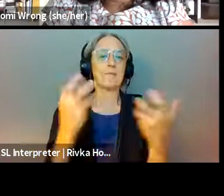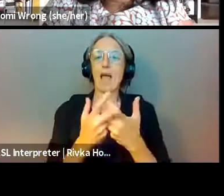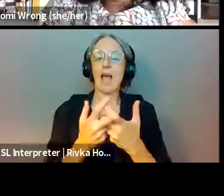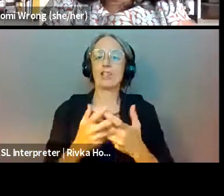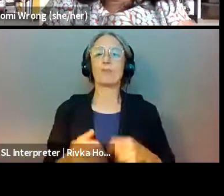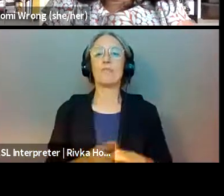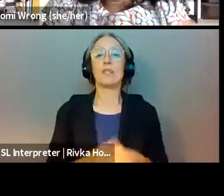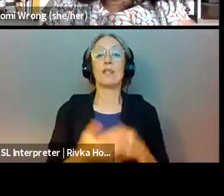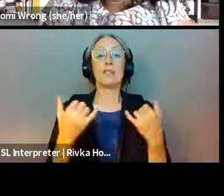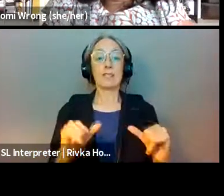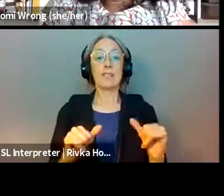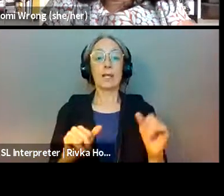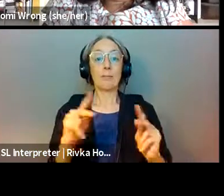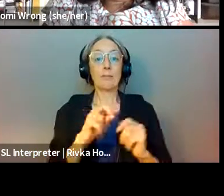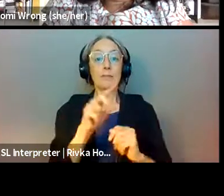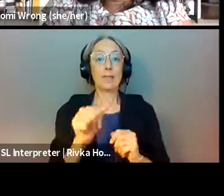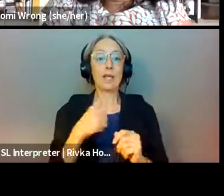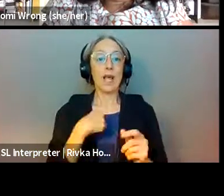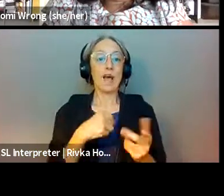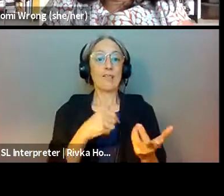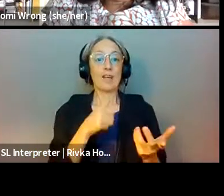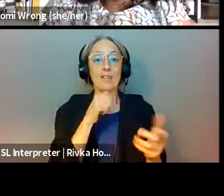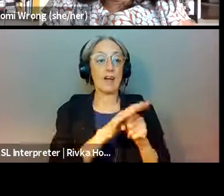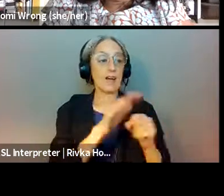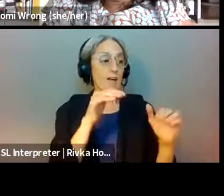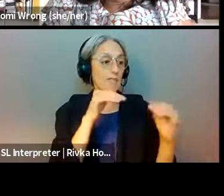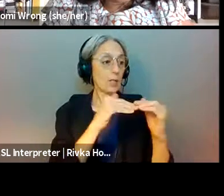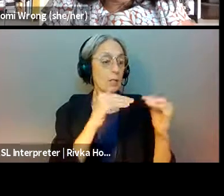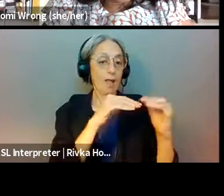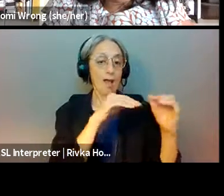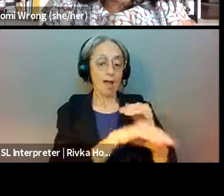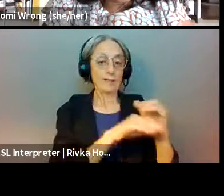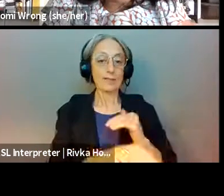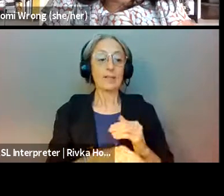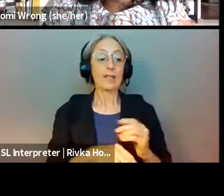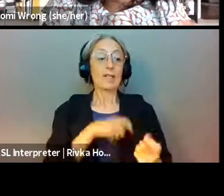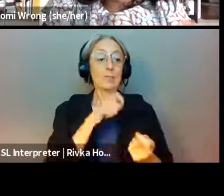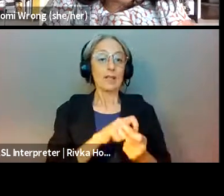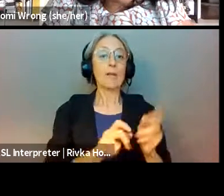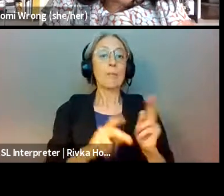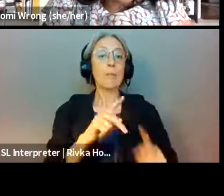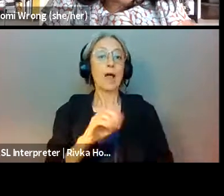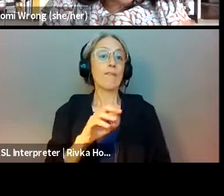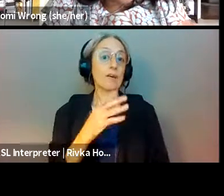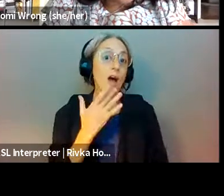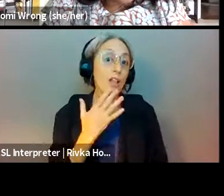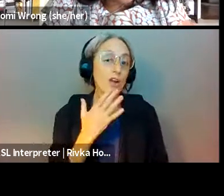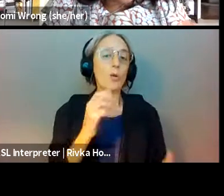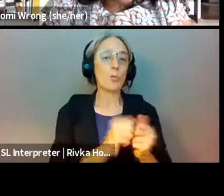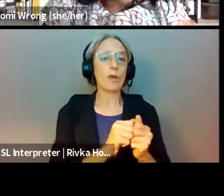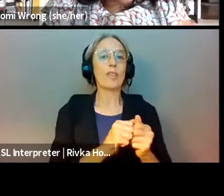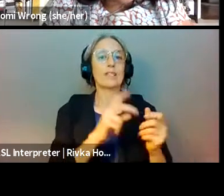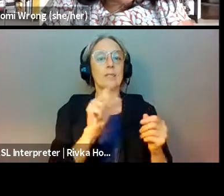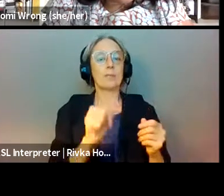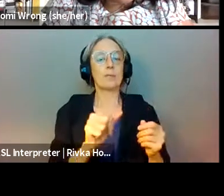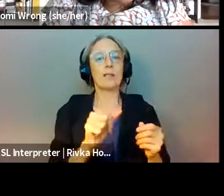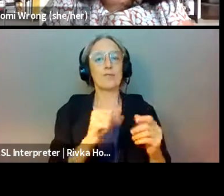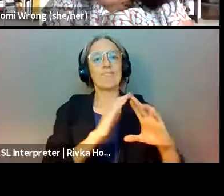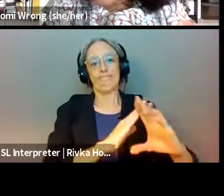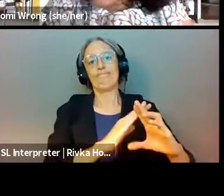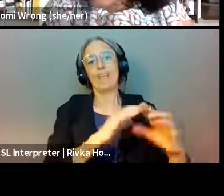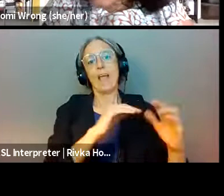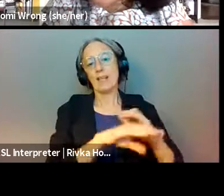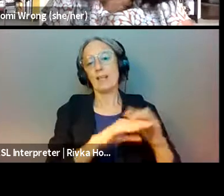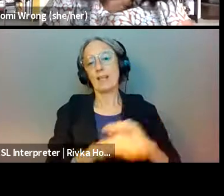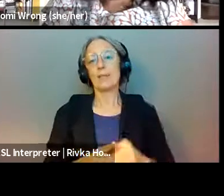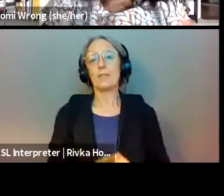with disabilities, and particularly those of color with disabilities. And COVID-19, like many